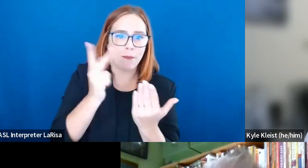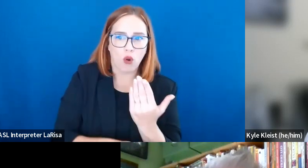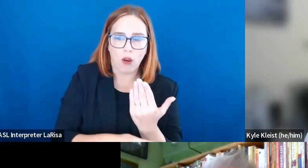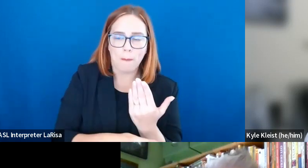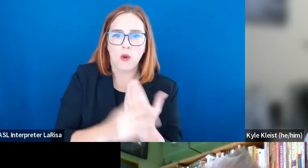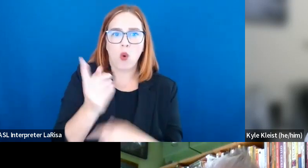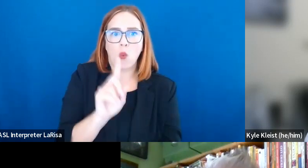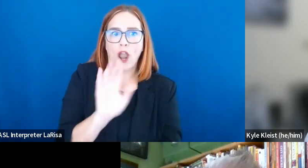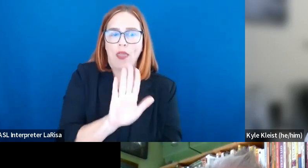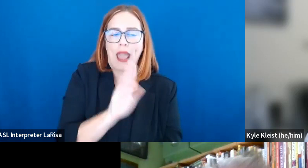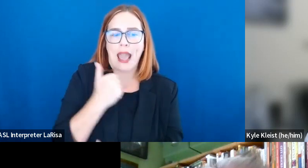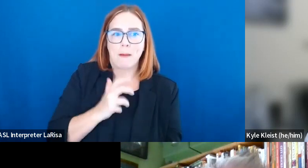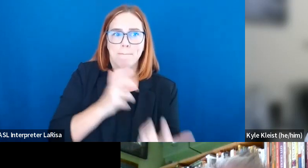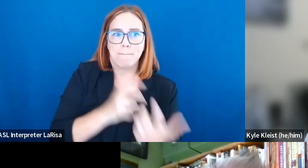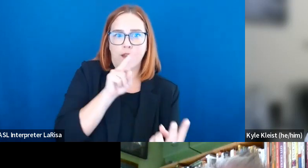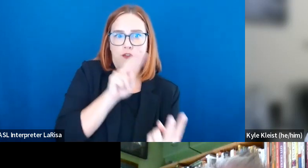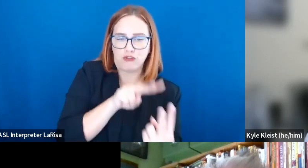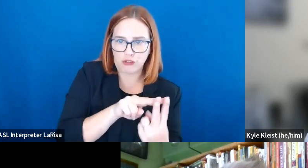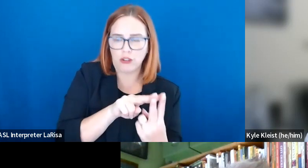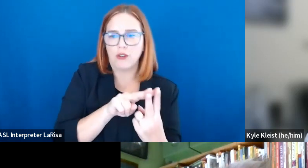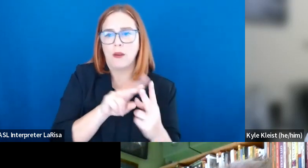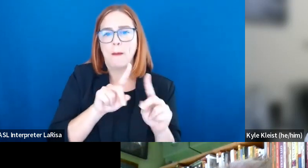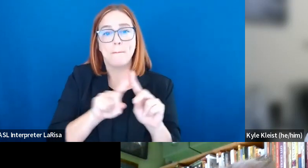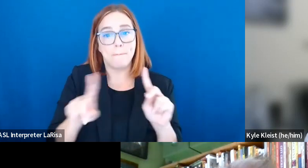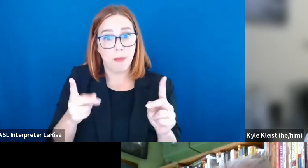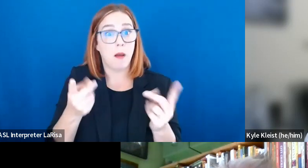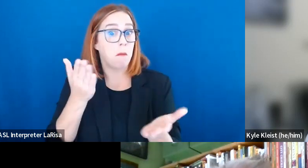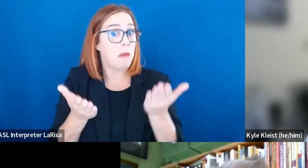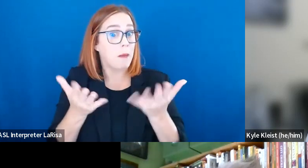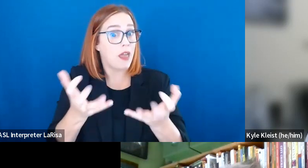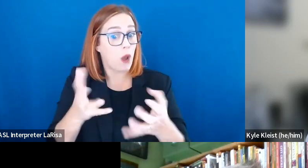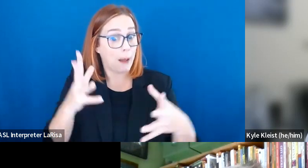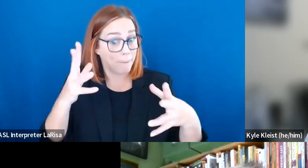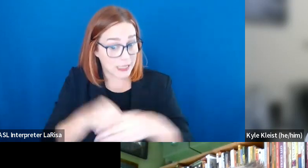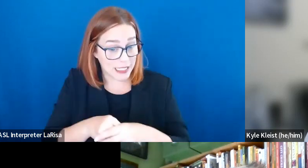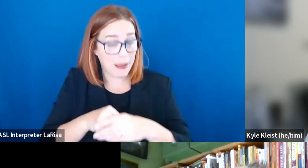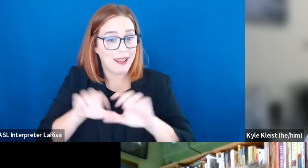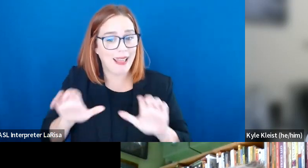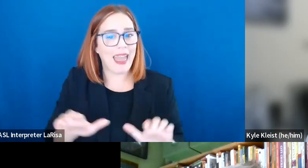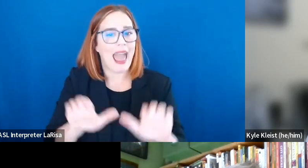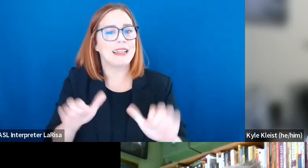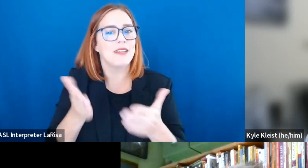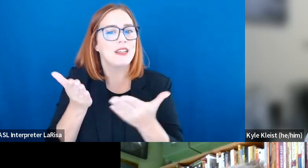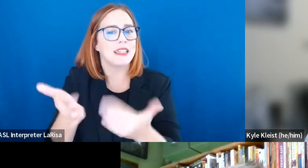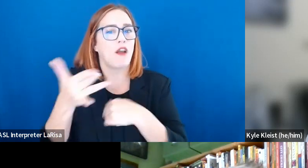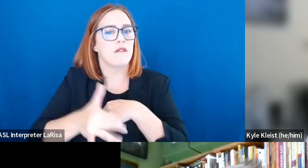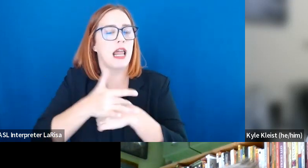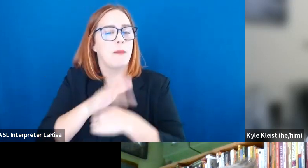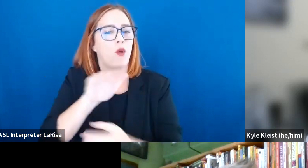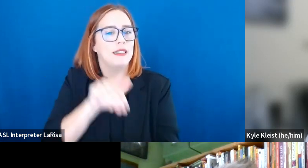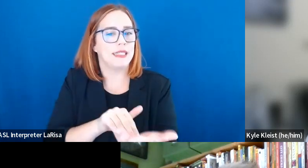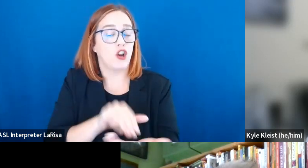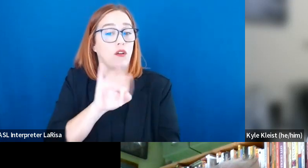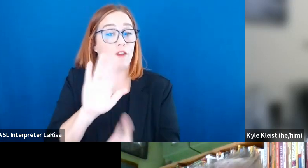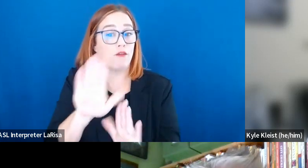but they do want to participate in activities of the center, and providing the peer support training